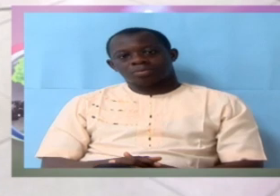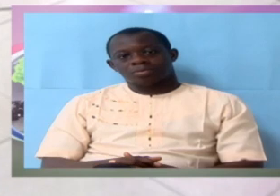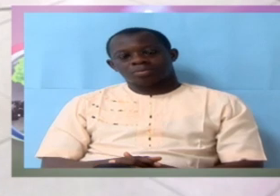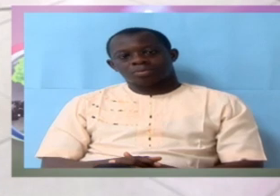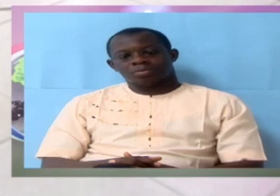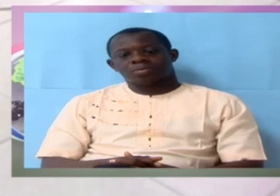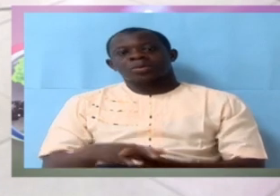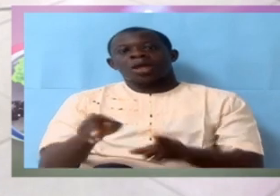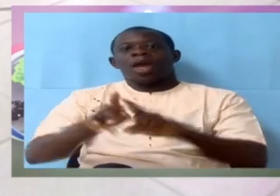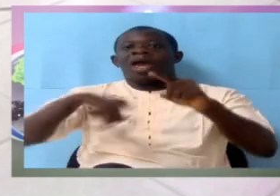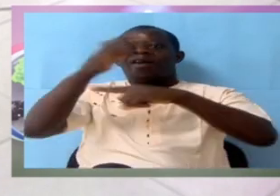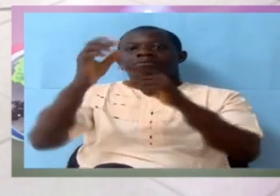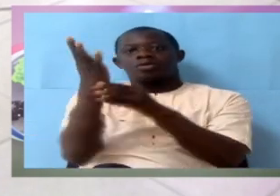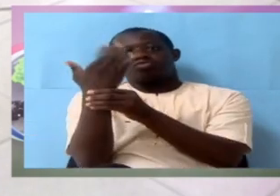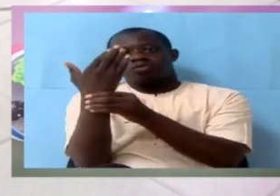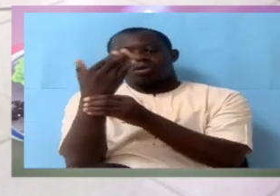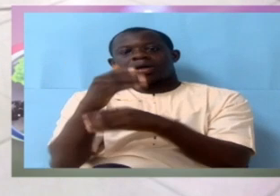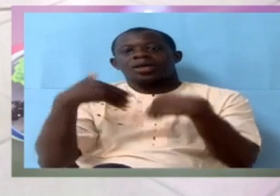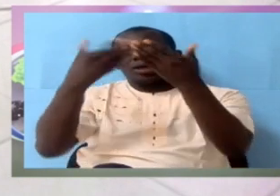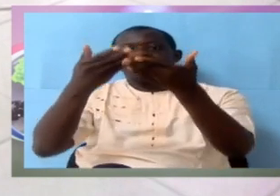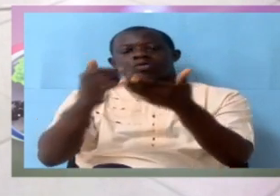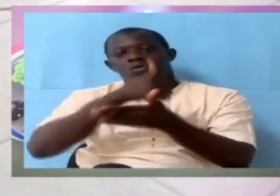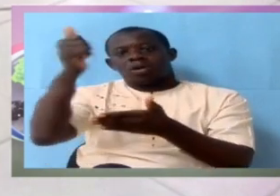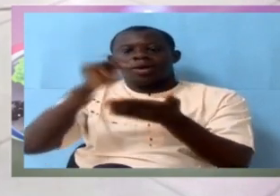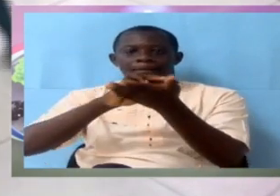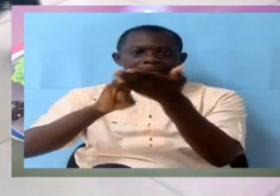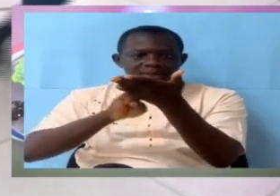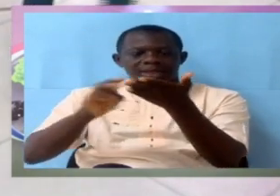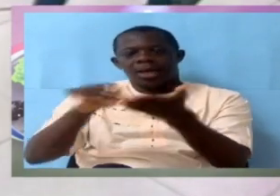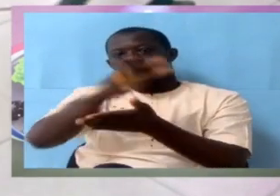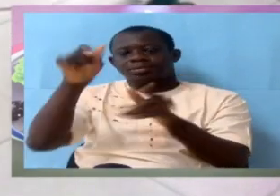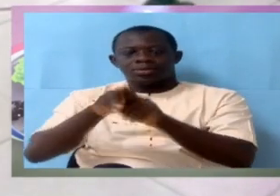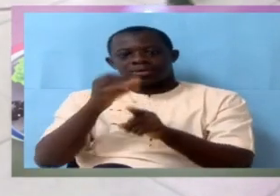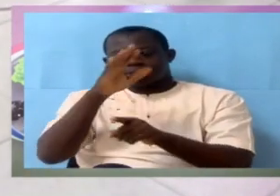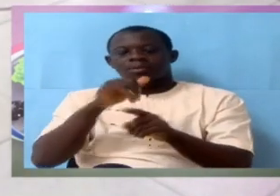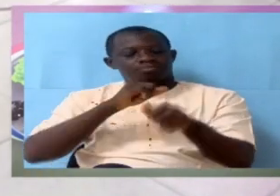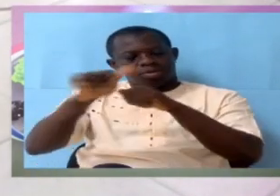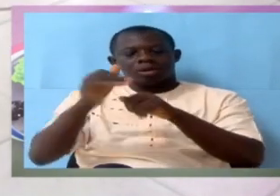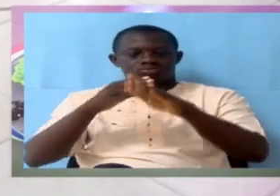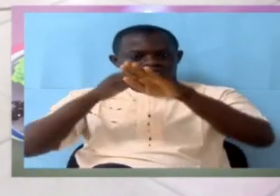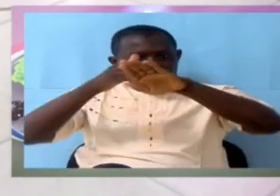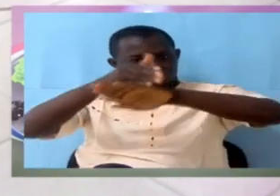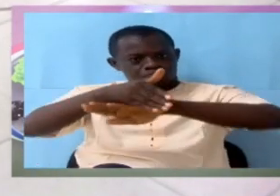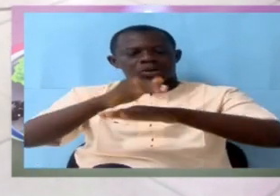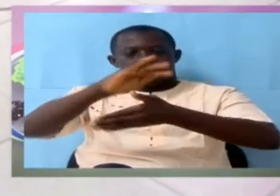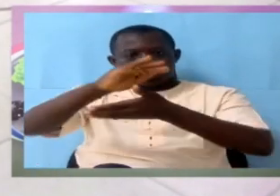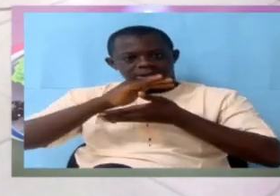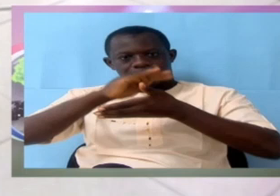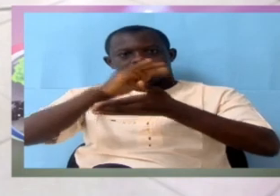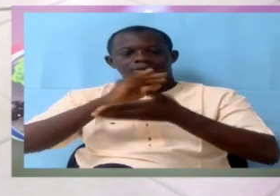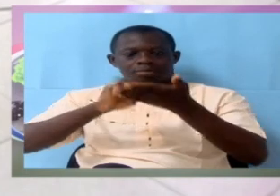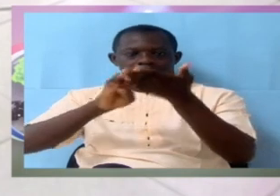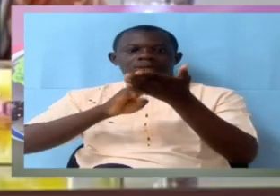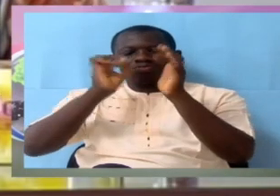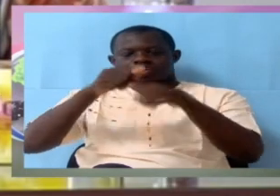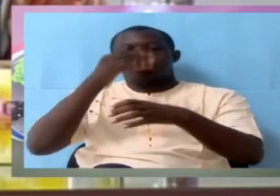Then the doctors gave me some medicines and told me to keep on taking those medicines. They will help me. Mr.